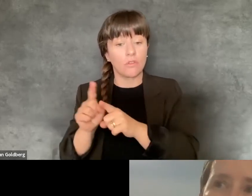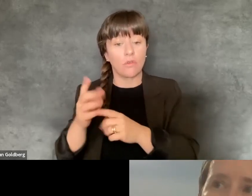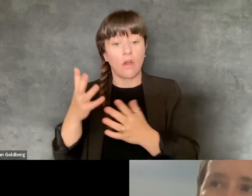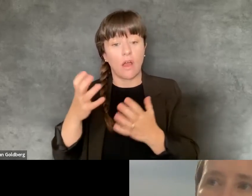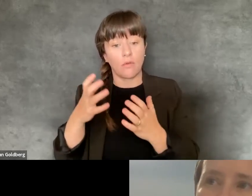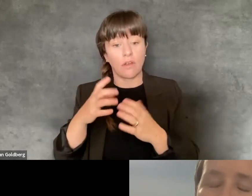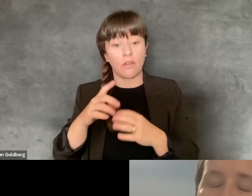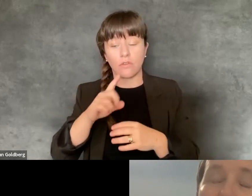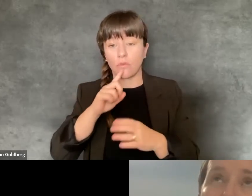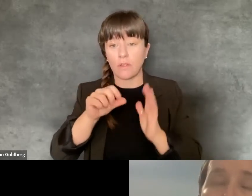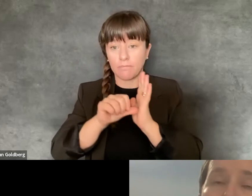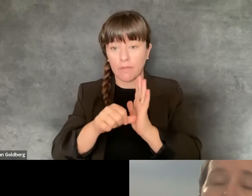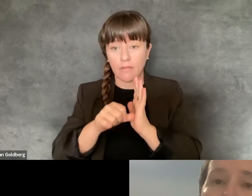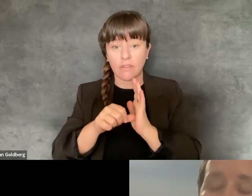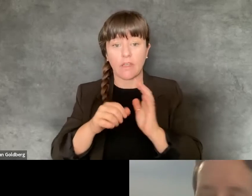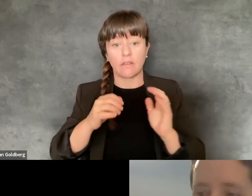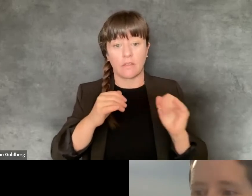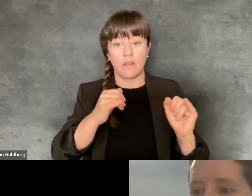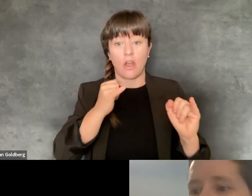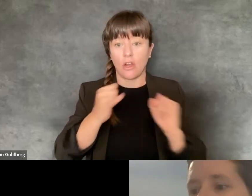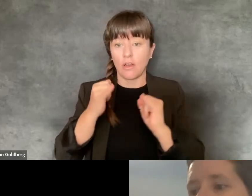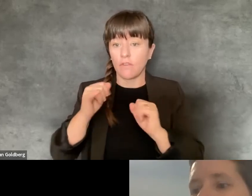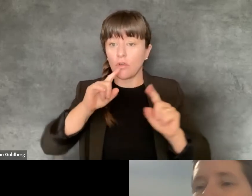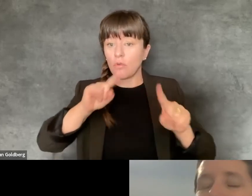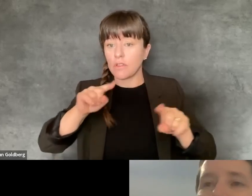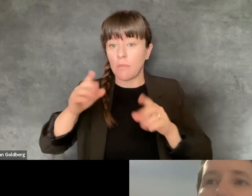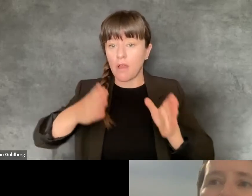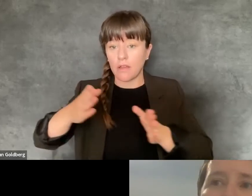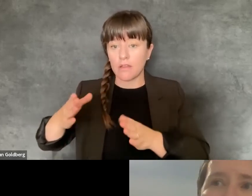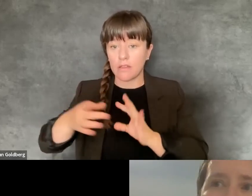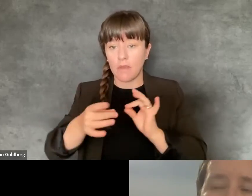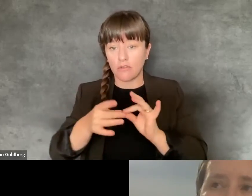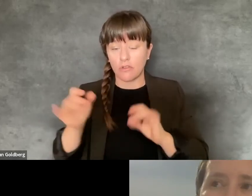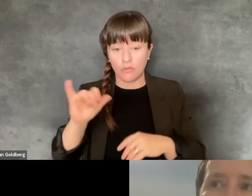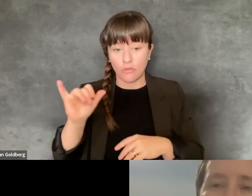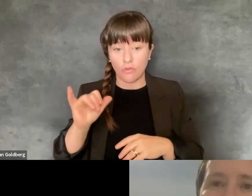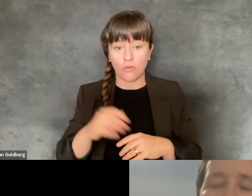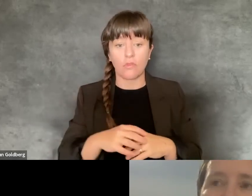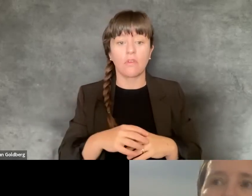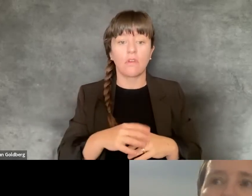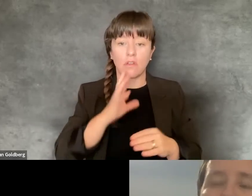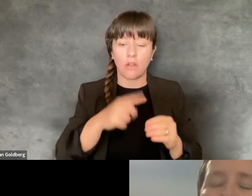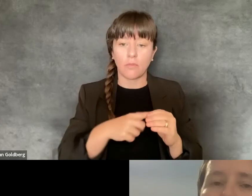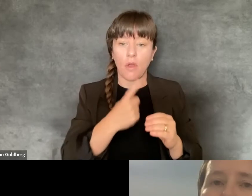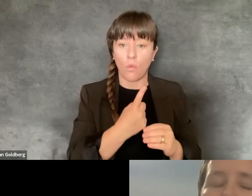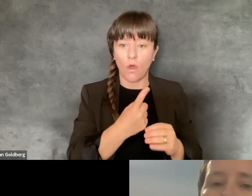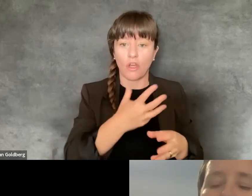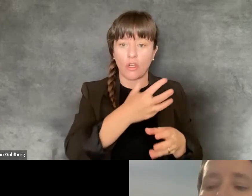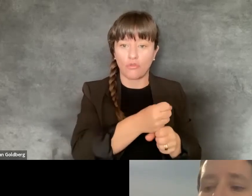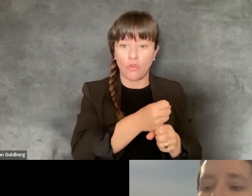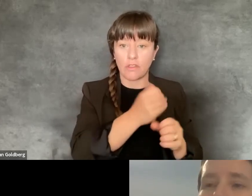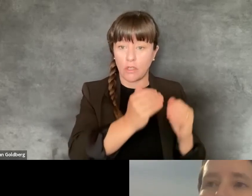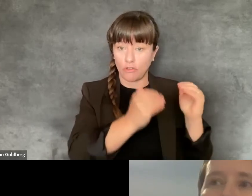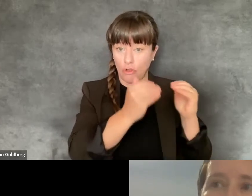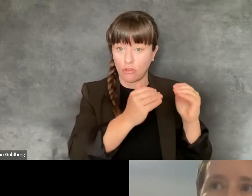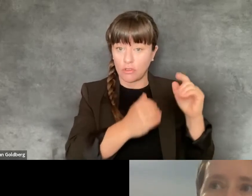key informant interview respondents mentioned, as well as one trusted adult, especially for youth who